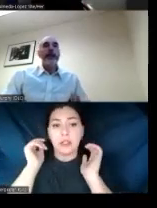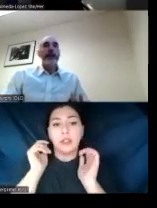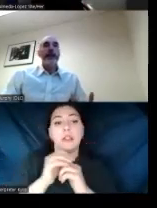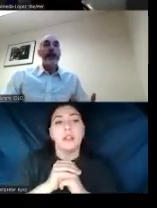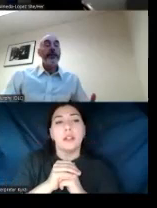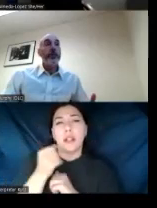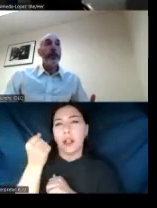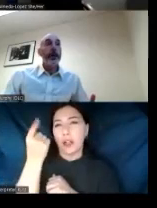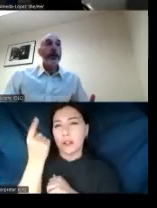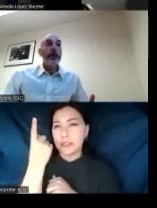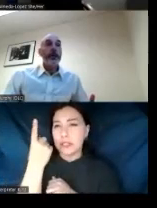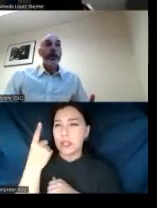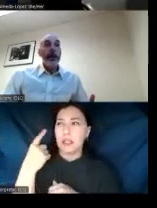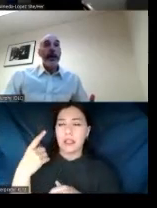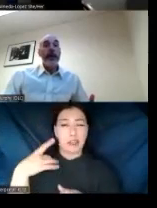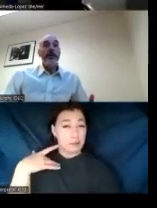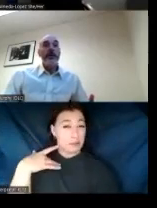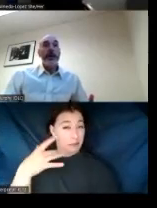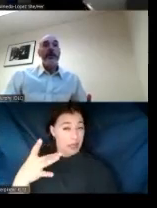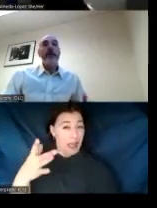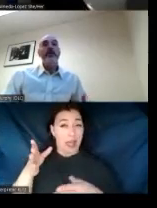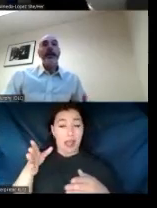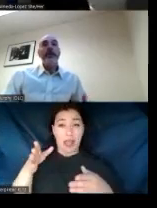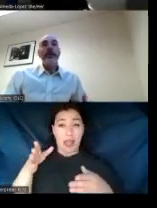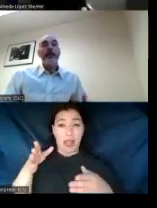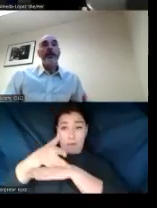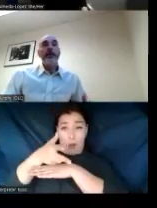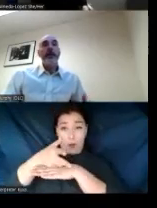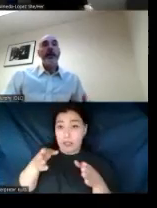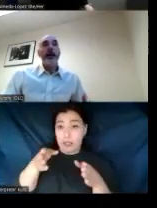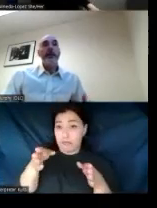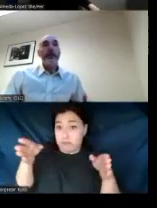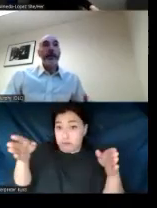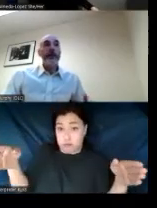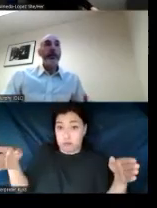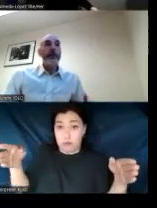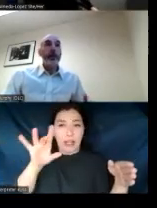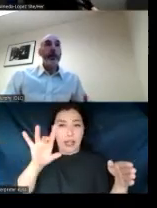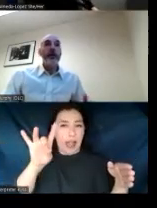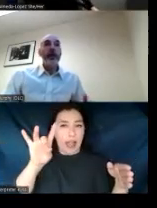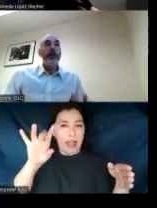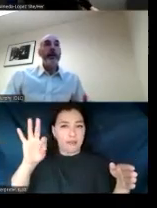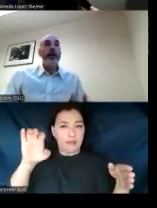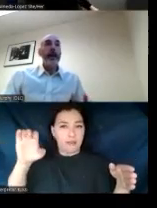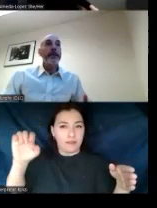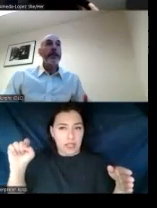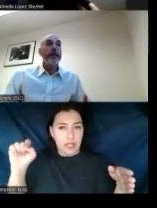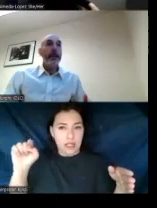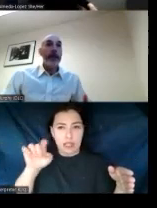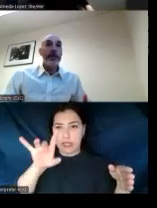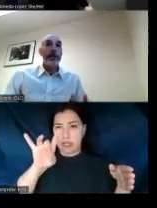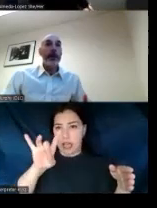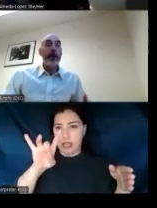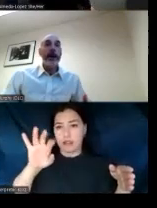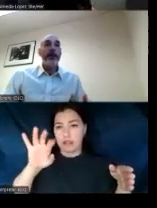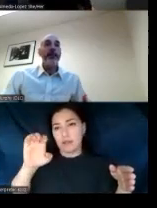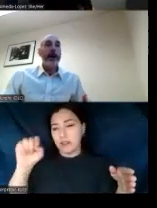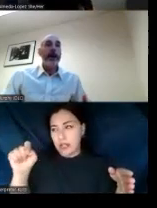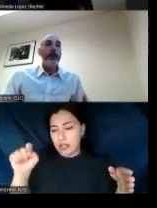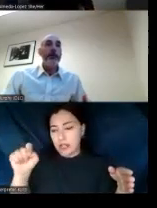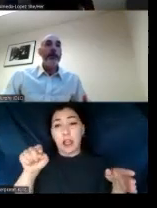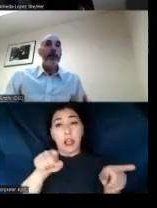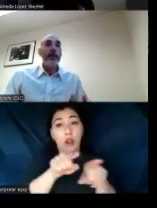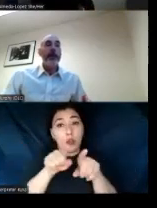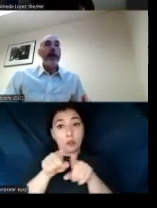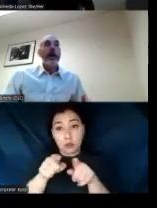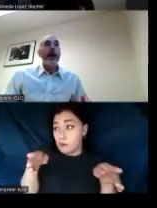be at least 8 feet wide, and it should have an adjacent level 4 foot access path, access